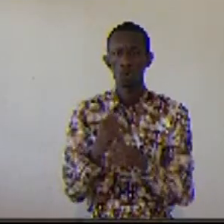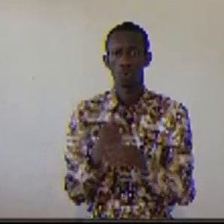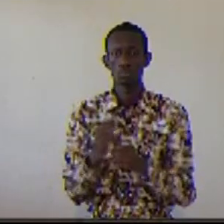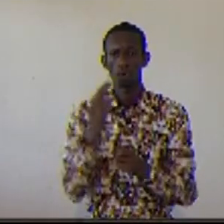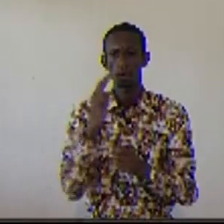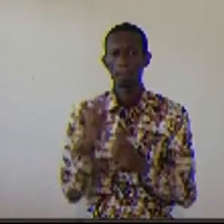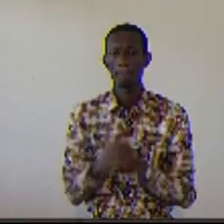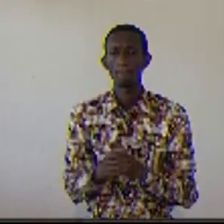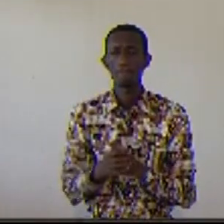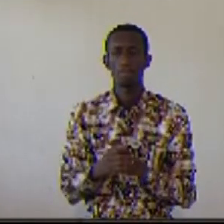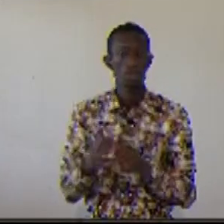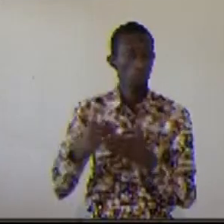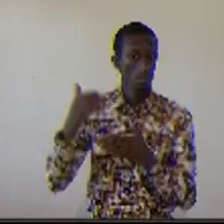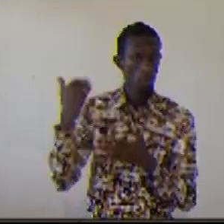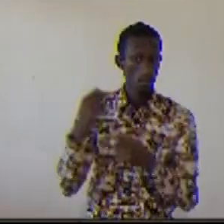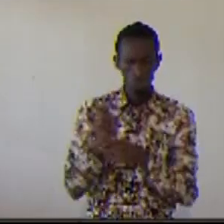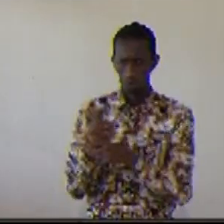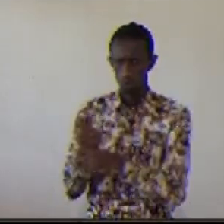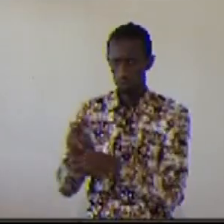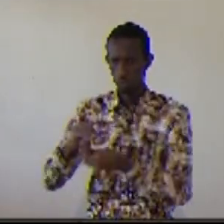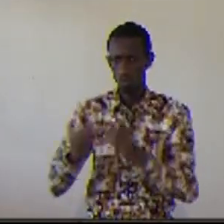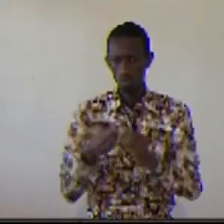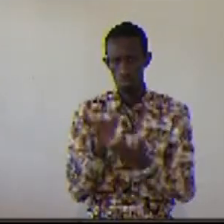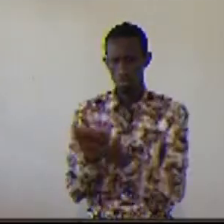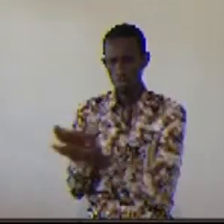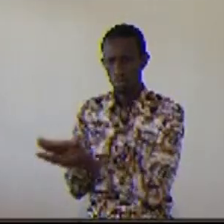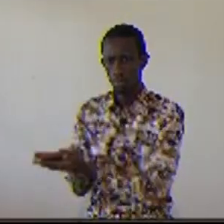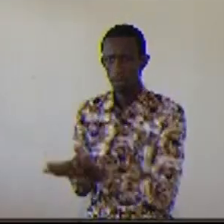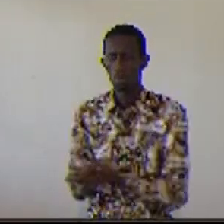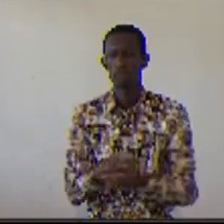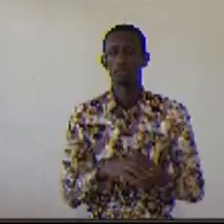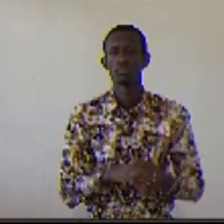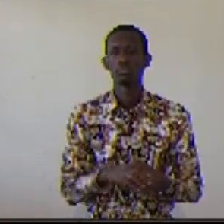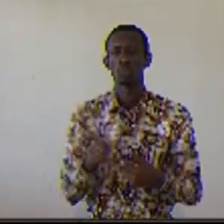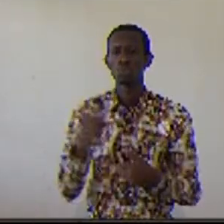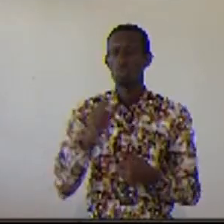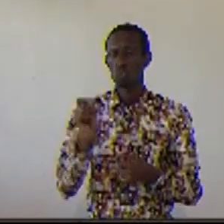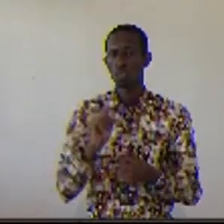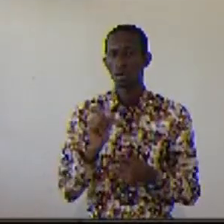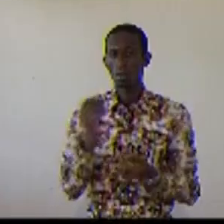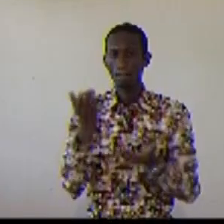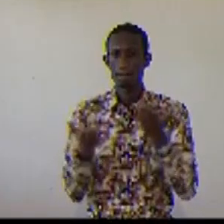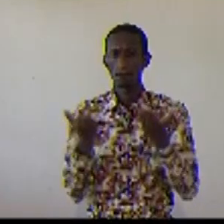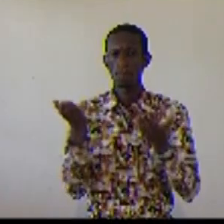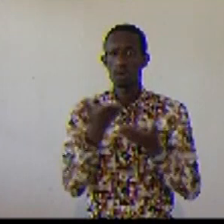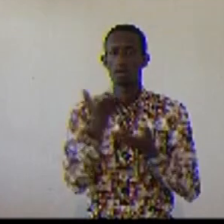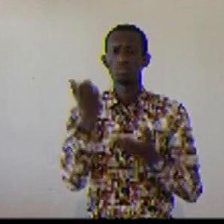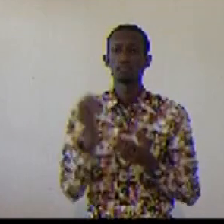were recorded in the table below. These are the observations. Write a balanced chemical equation for the reaction.